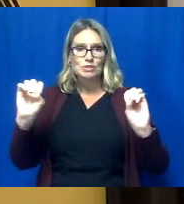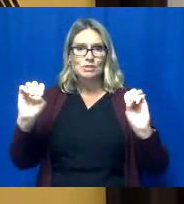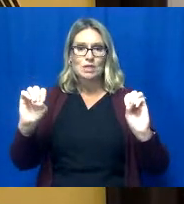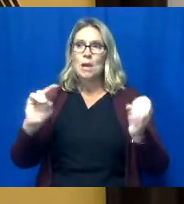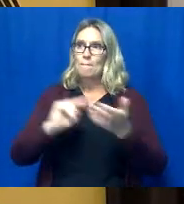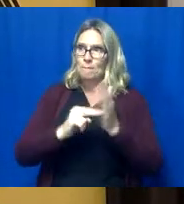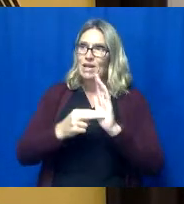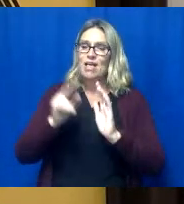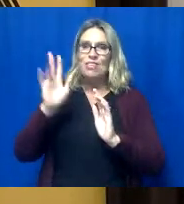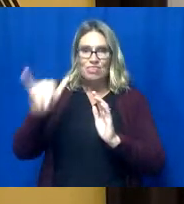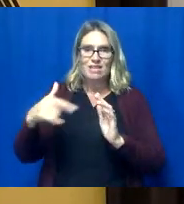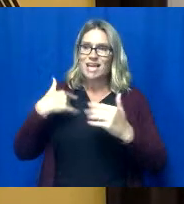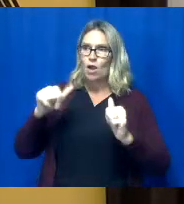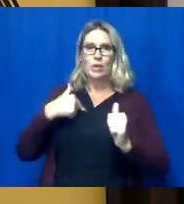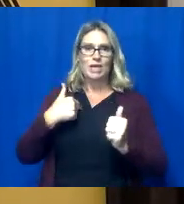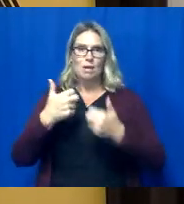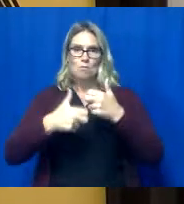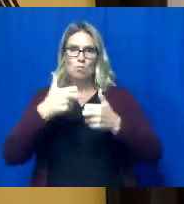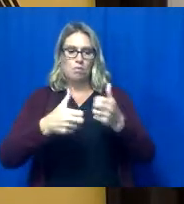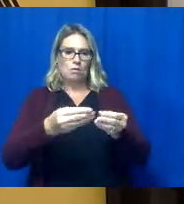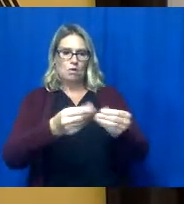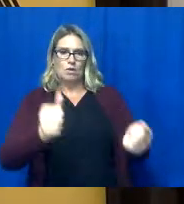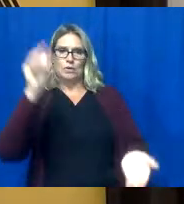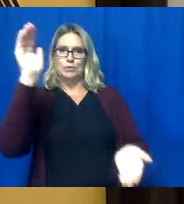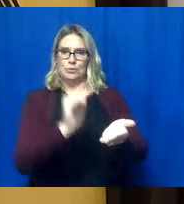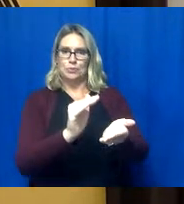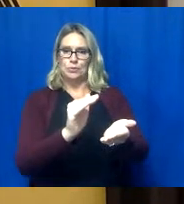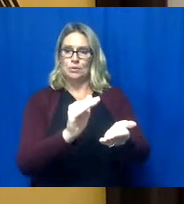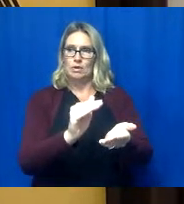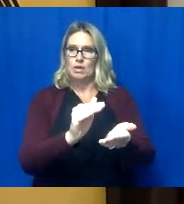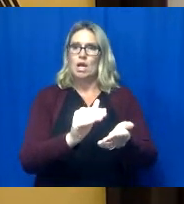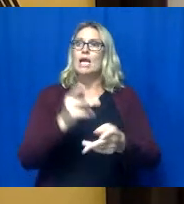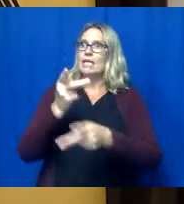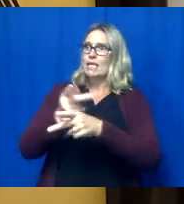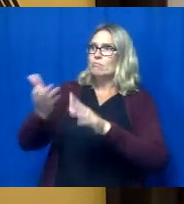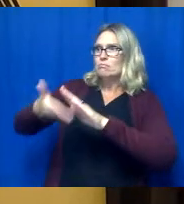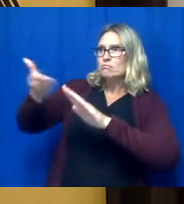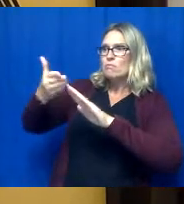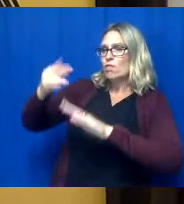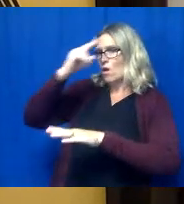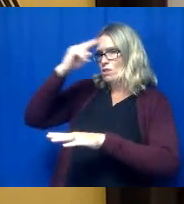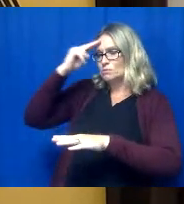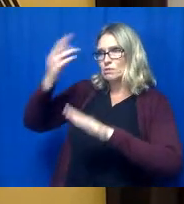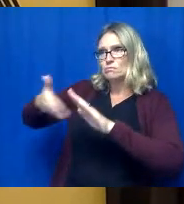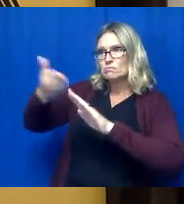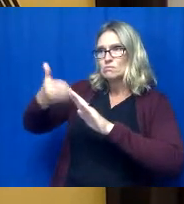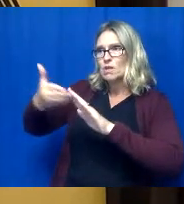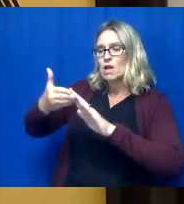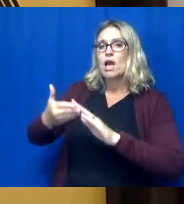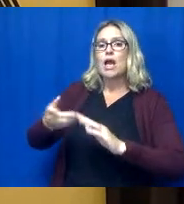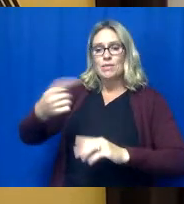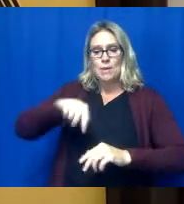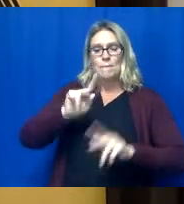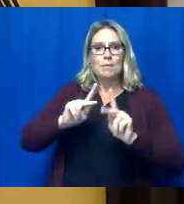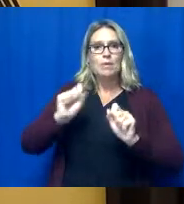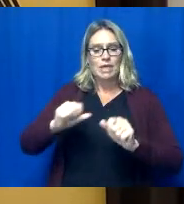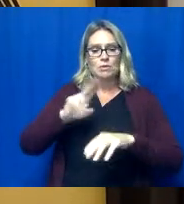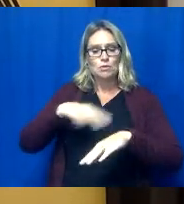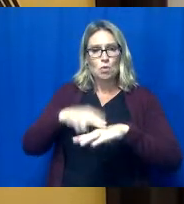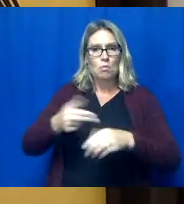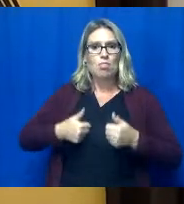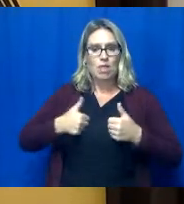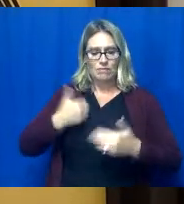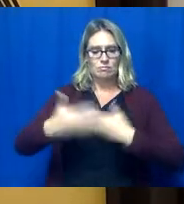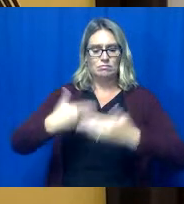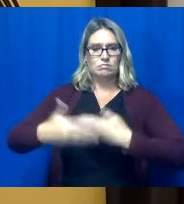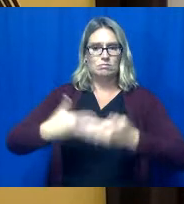these challenges while keeping our healthcare system in balance and to live life as normally as possible.